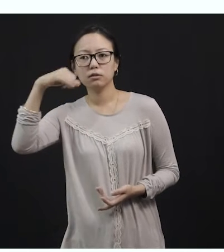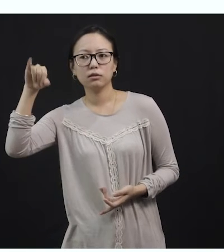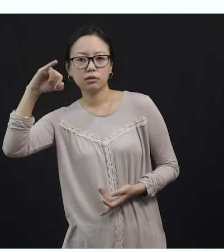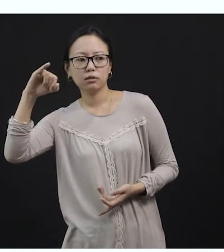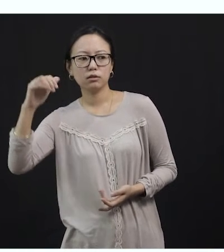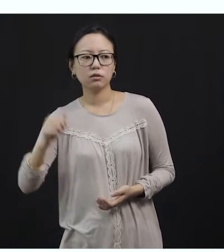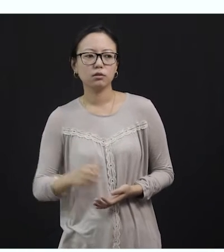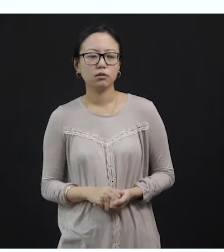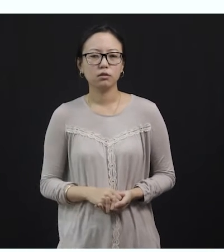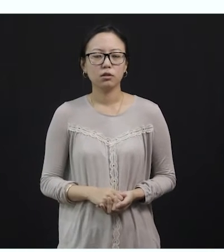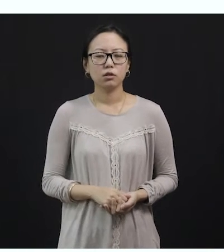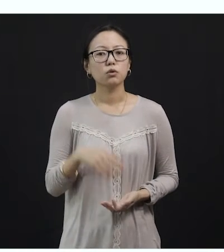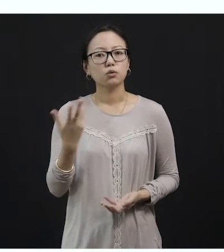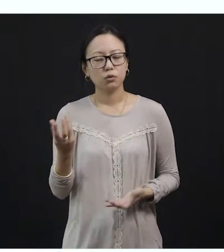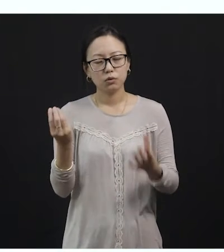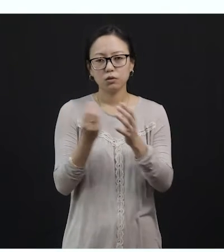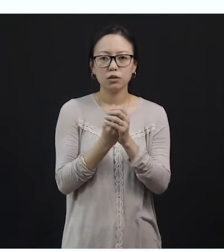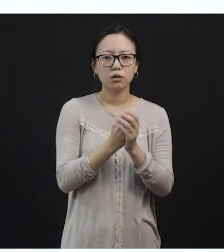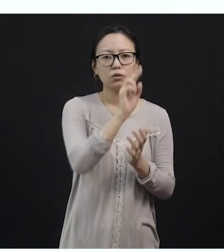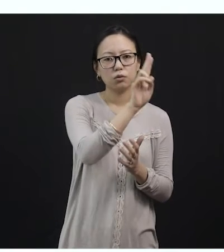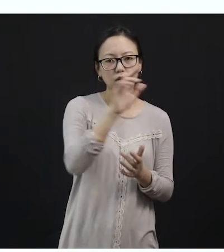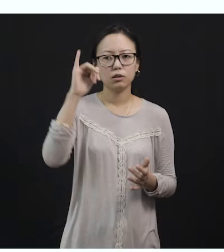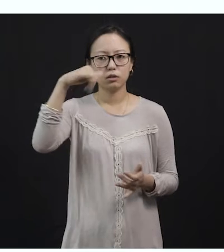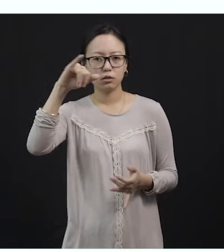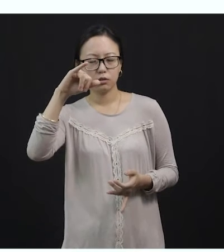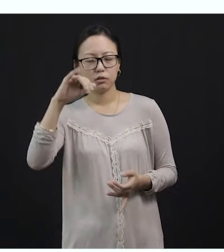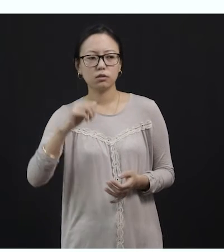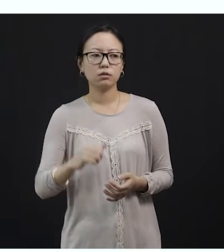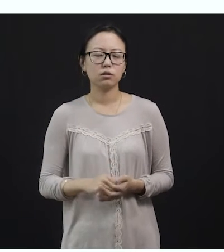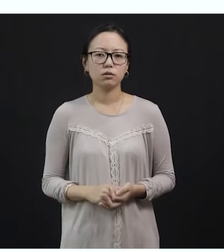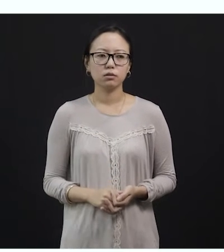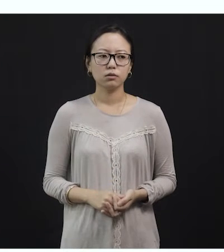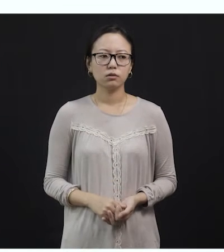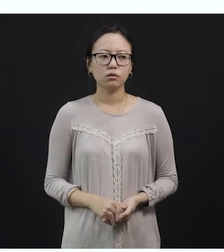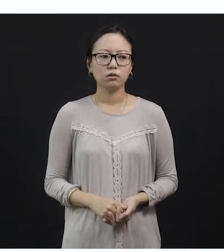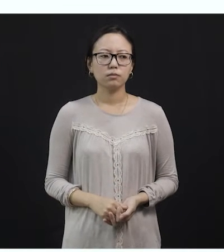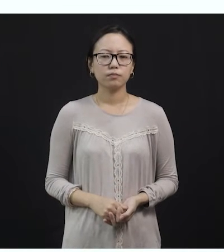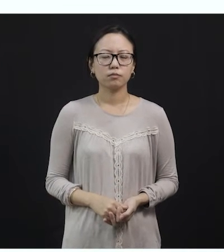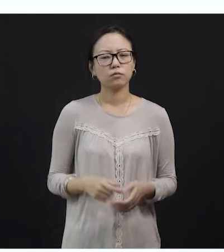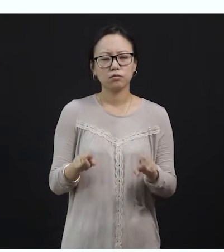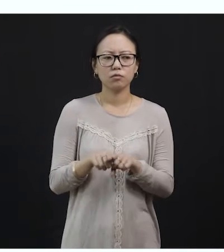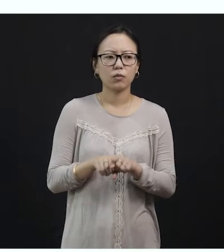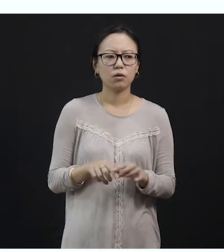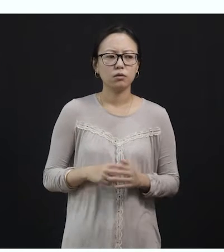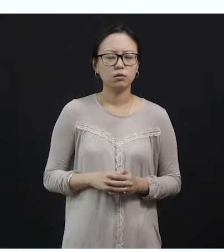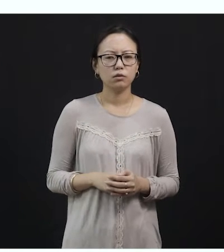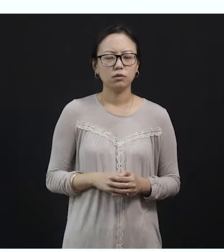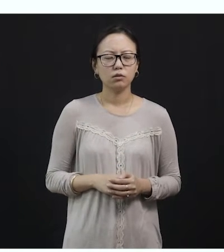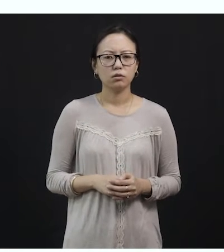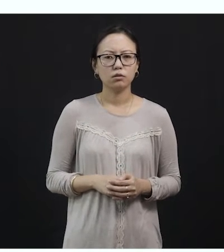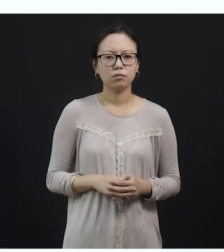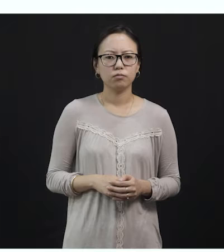we will call this number as 26, that is 26. Okay, children? Similarly, we can